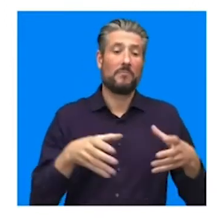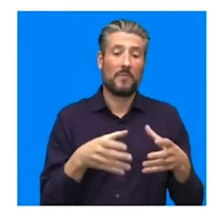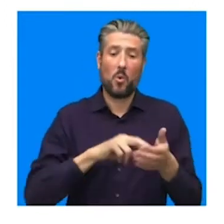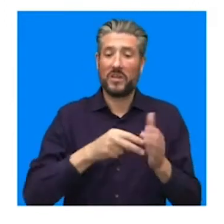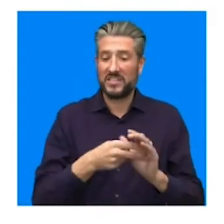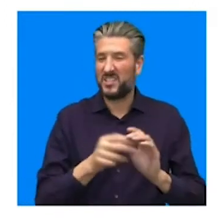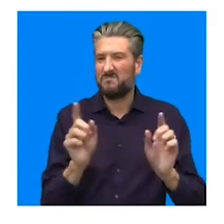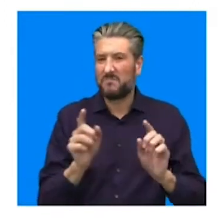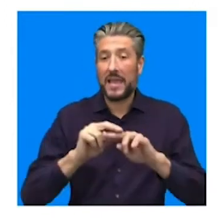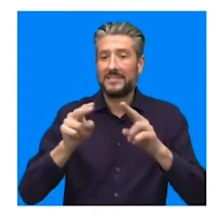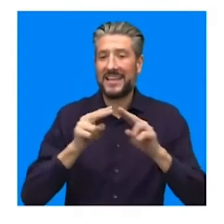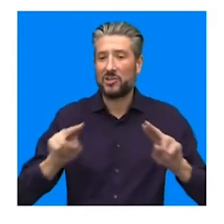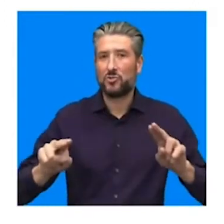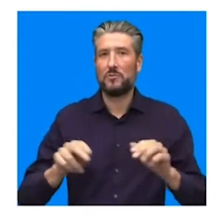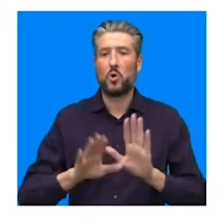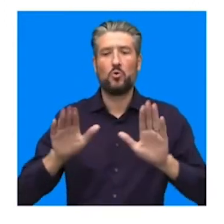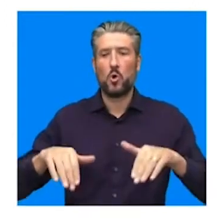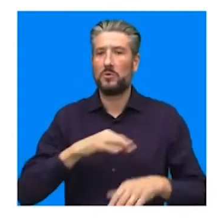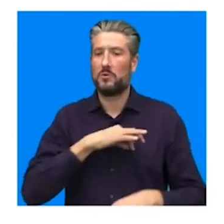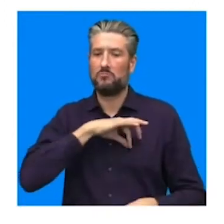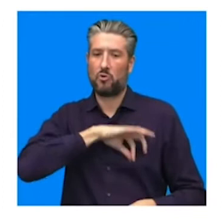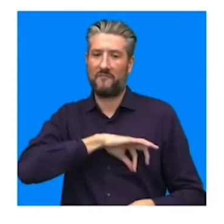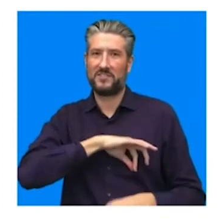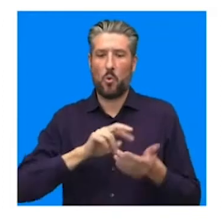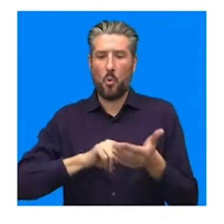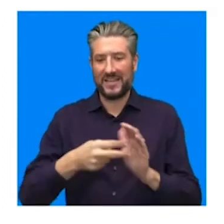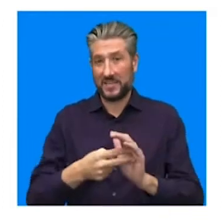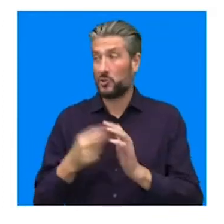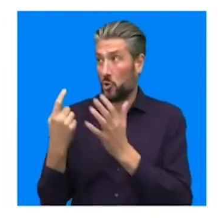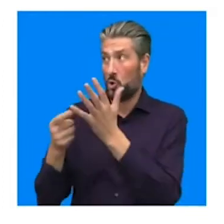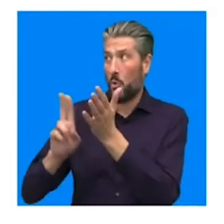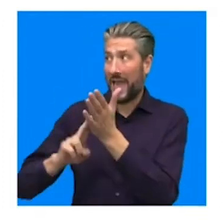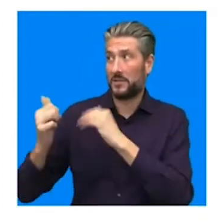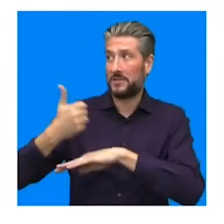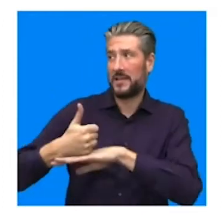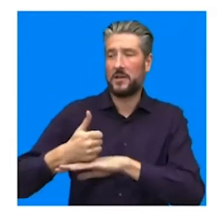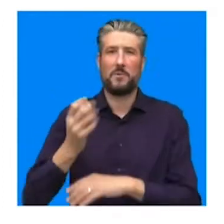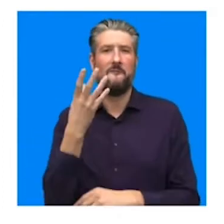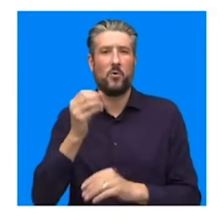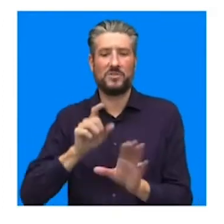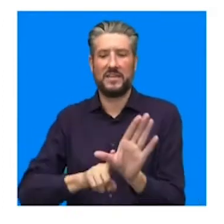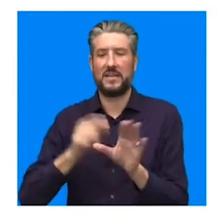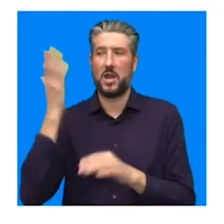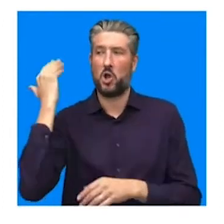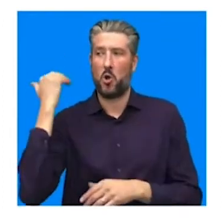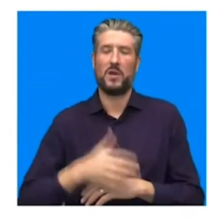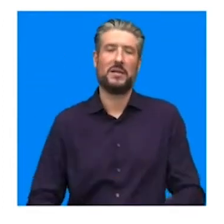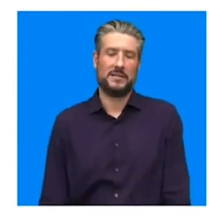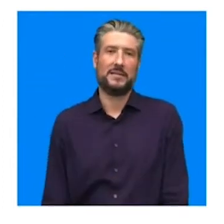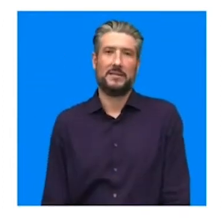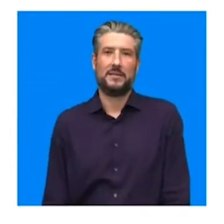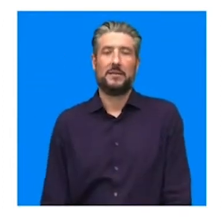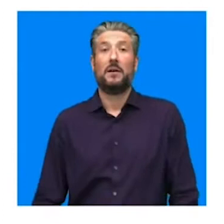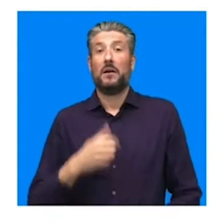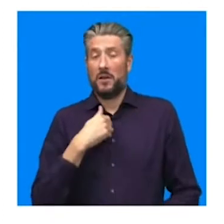organization set up with support of the United Nations about 14 years ago. And we've got a pretty substantial initiative around inclusive smart cities.